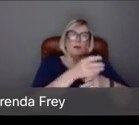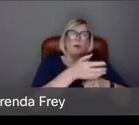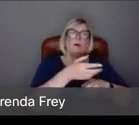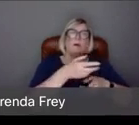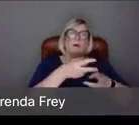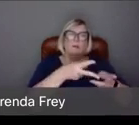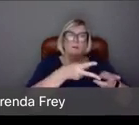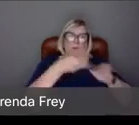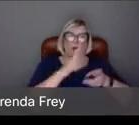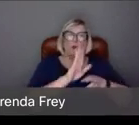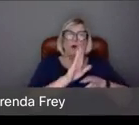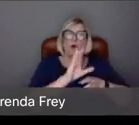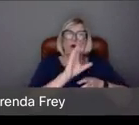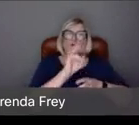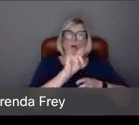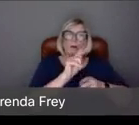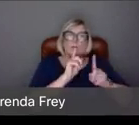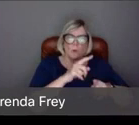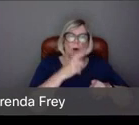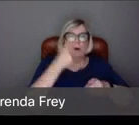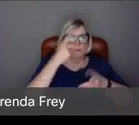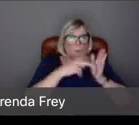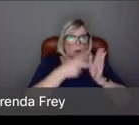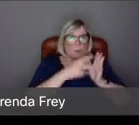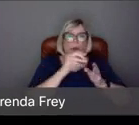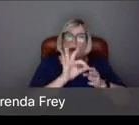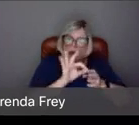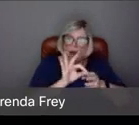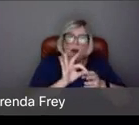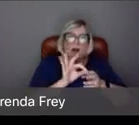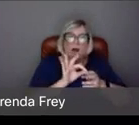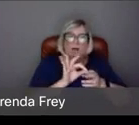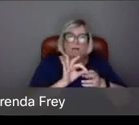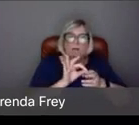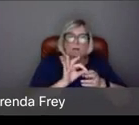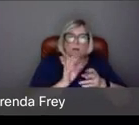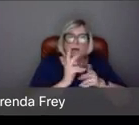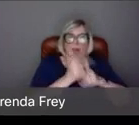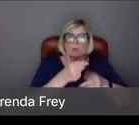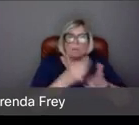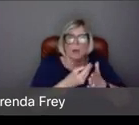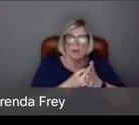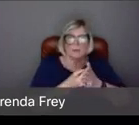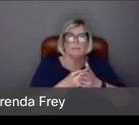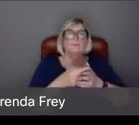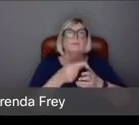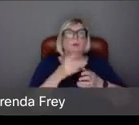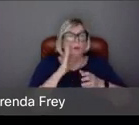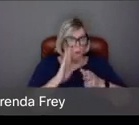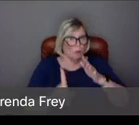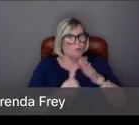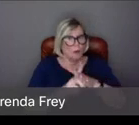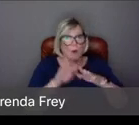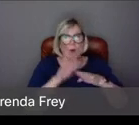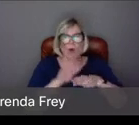purpose of extending you credit. So they know that you're applying for a loan, and they're going to pull the report, and it's going to appear on your